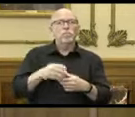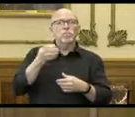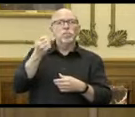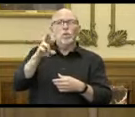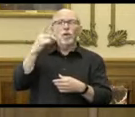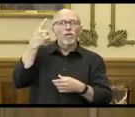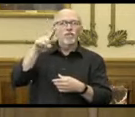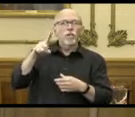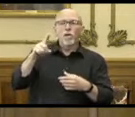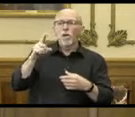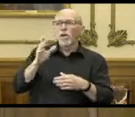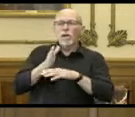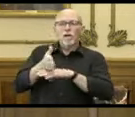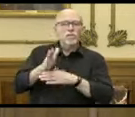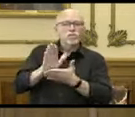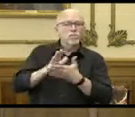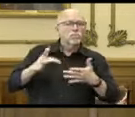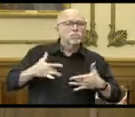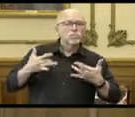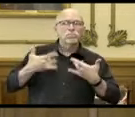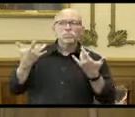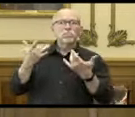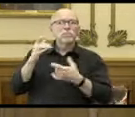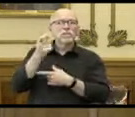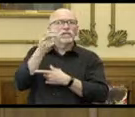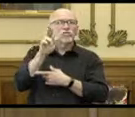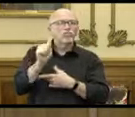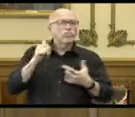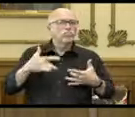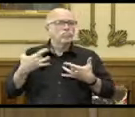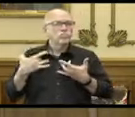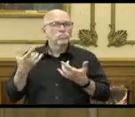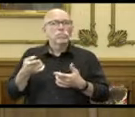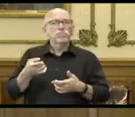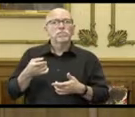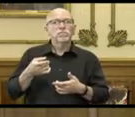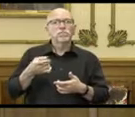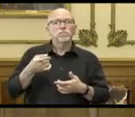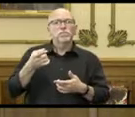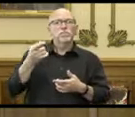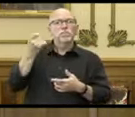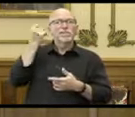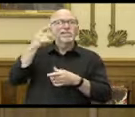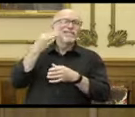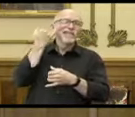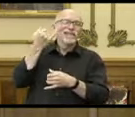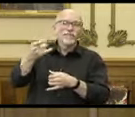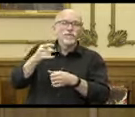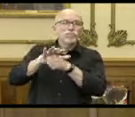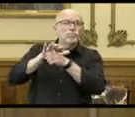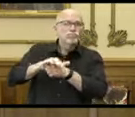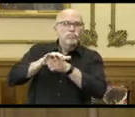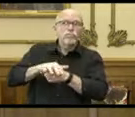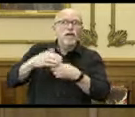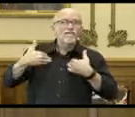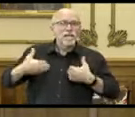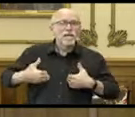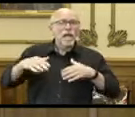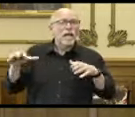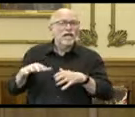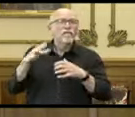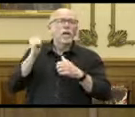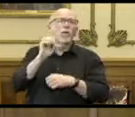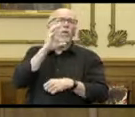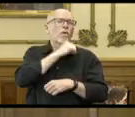co-curricular or extracurricular activities, with exceptions for strenuous physical activities.